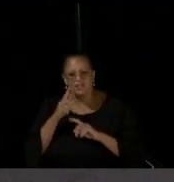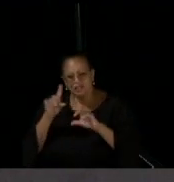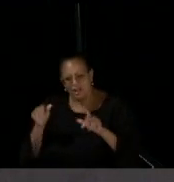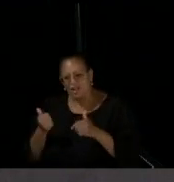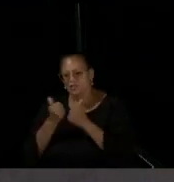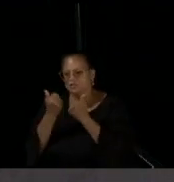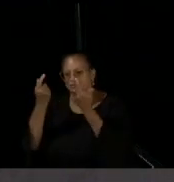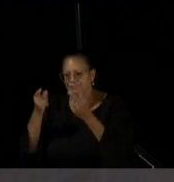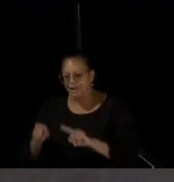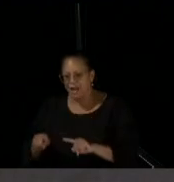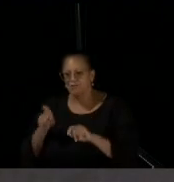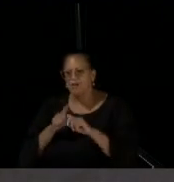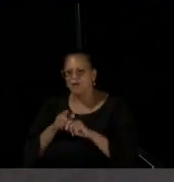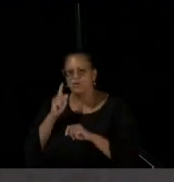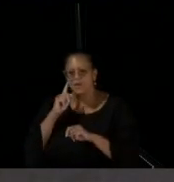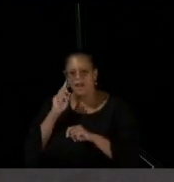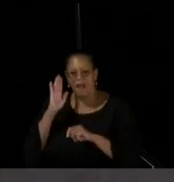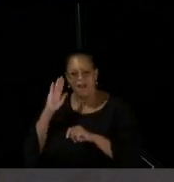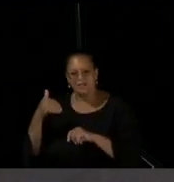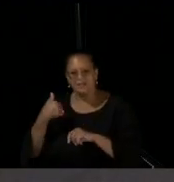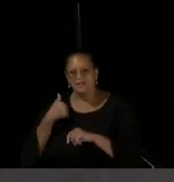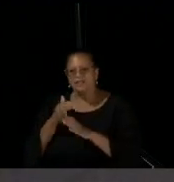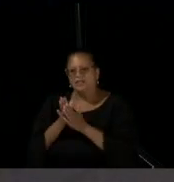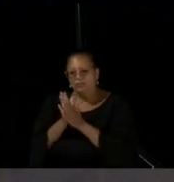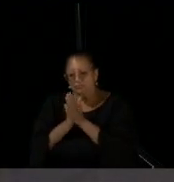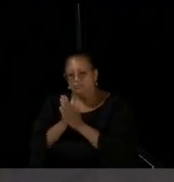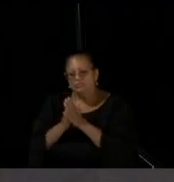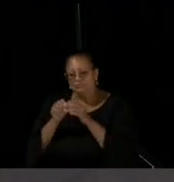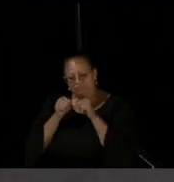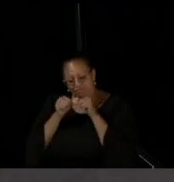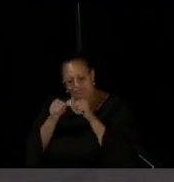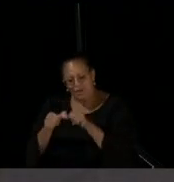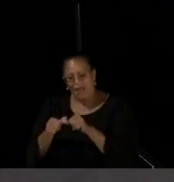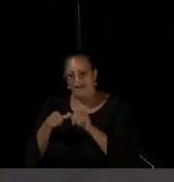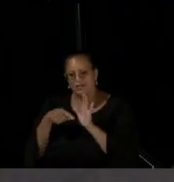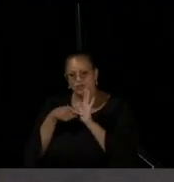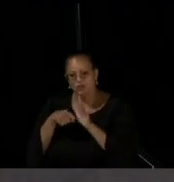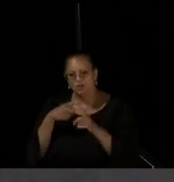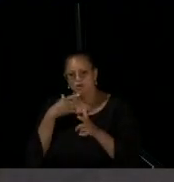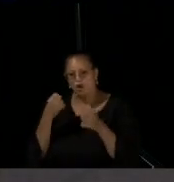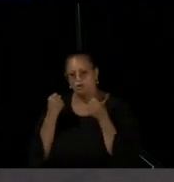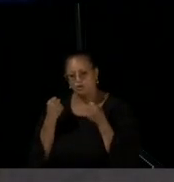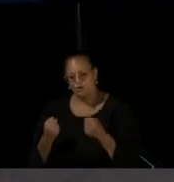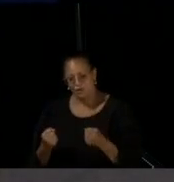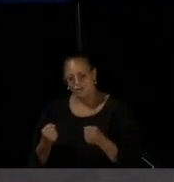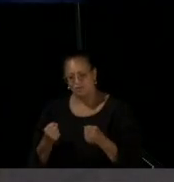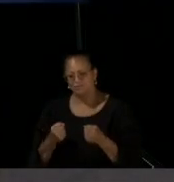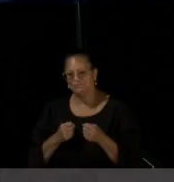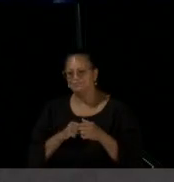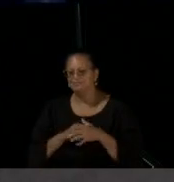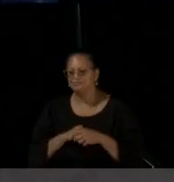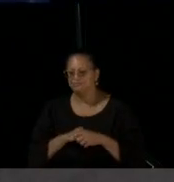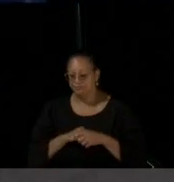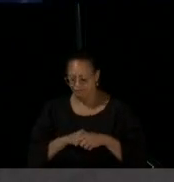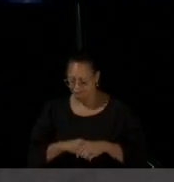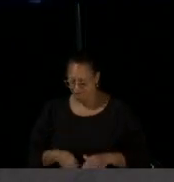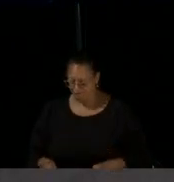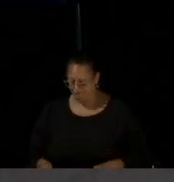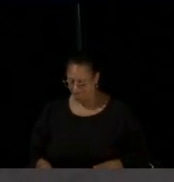We have persevered through unprecedented times and shown our strength and resilience.